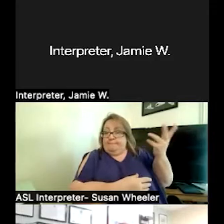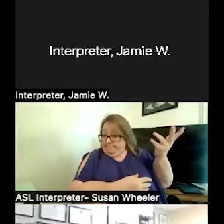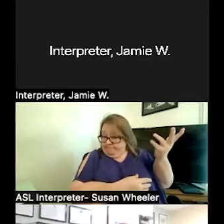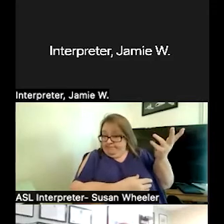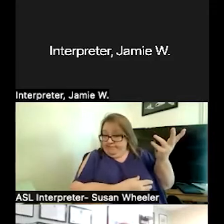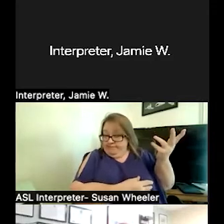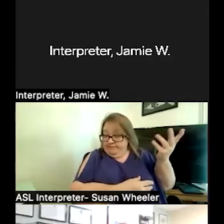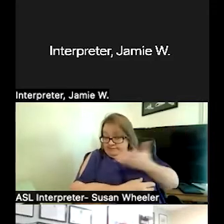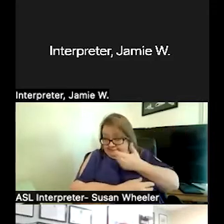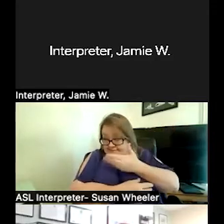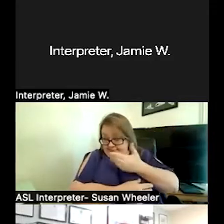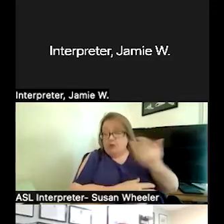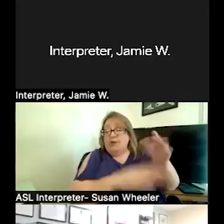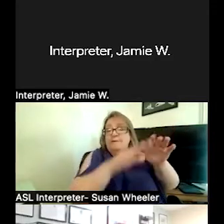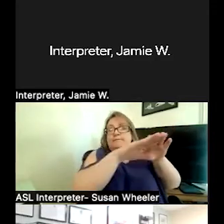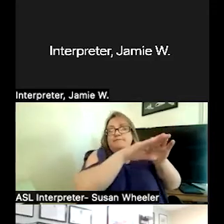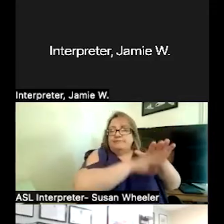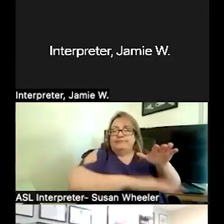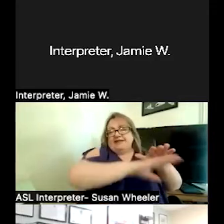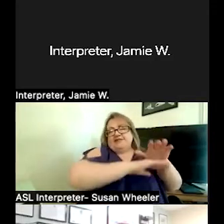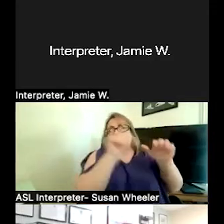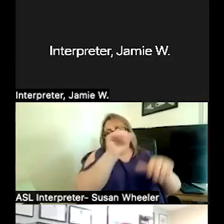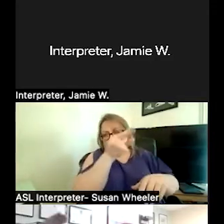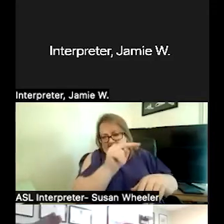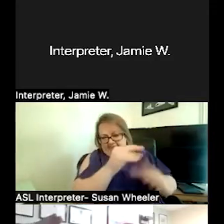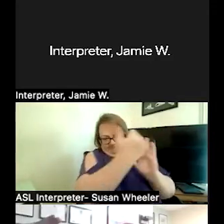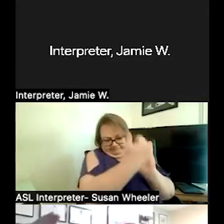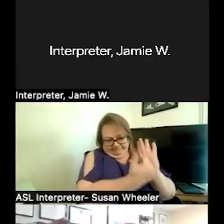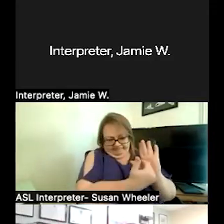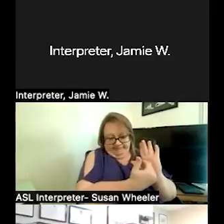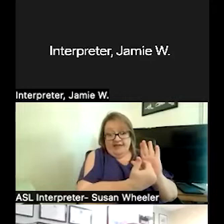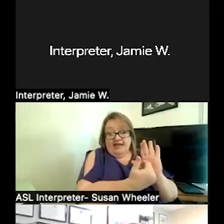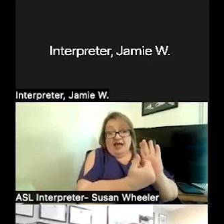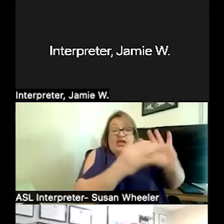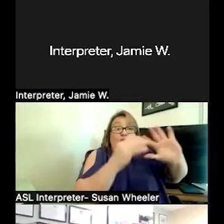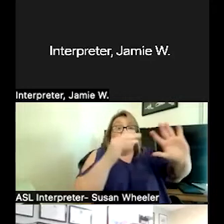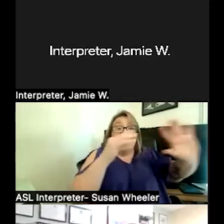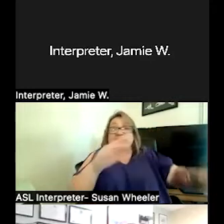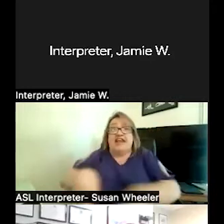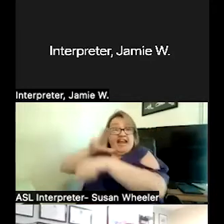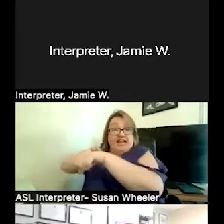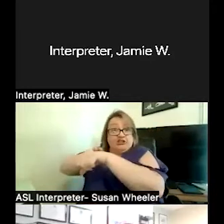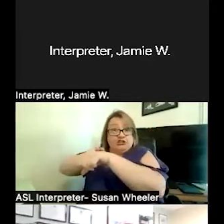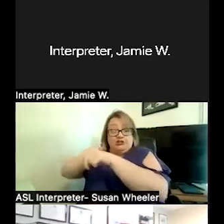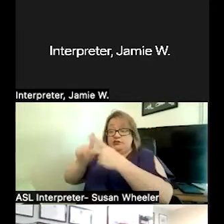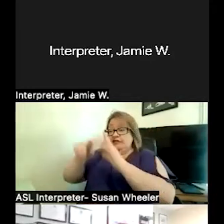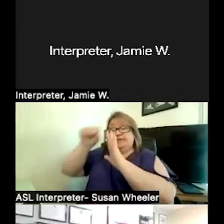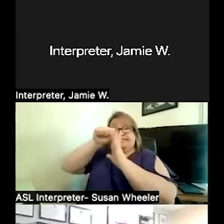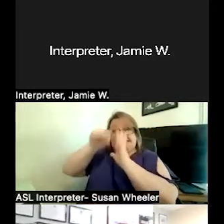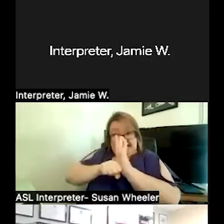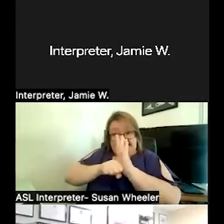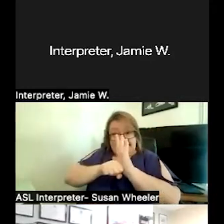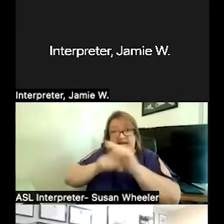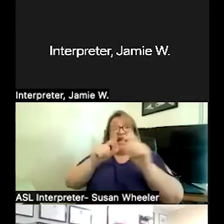AFN DRA on, and that we would list them in a national, state, and then local level, so that